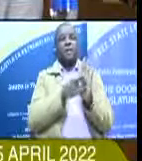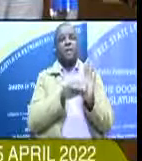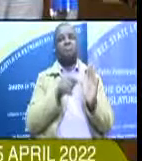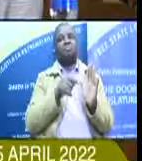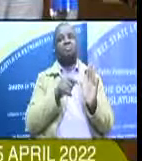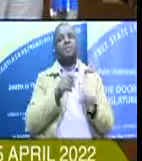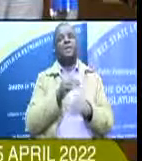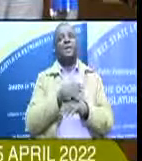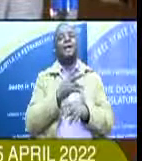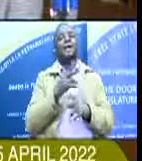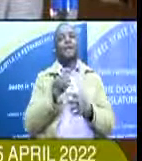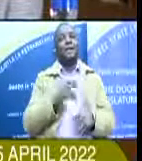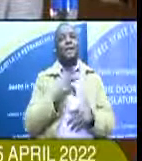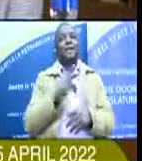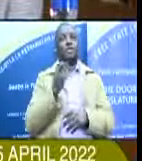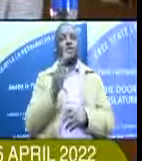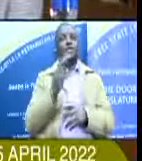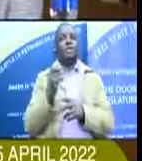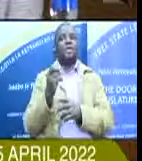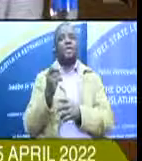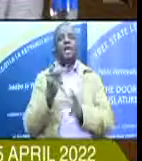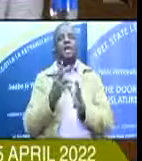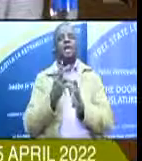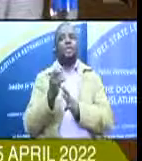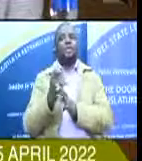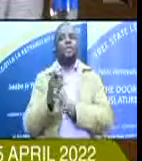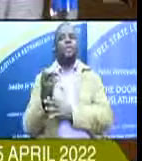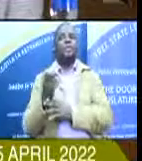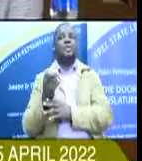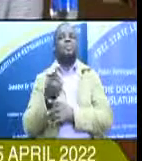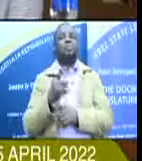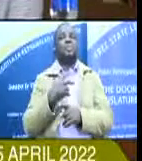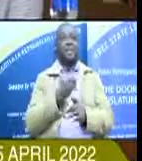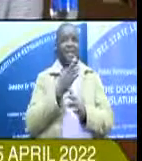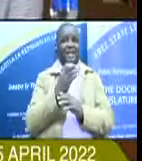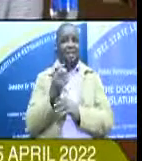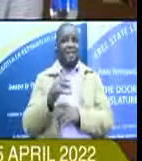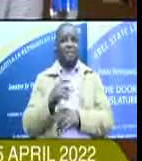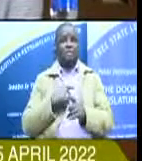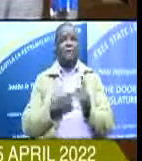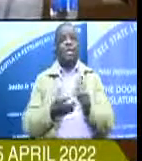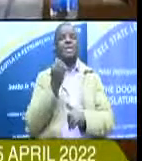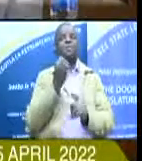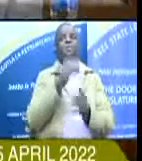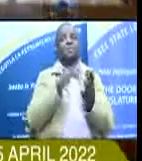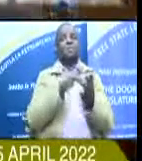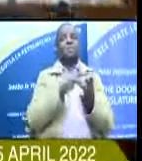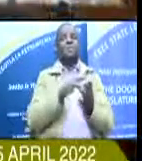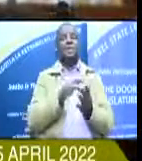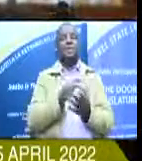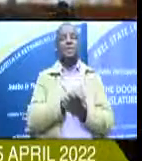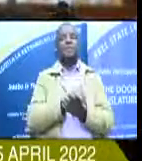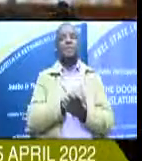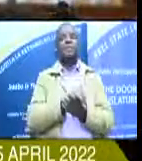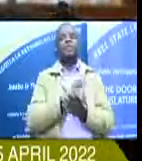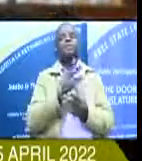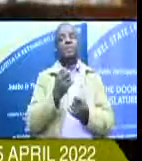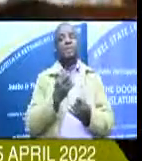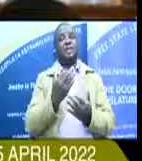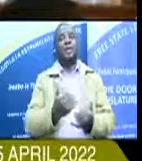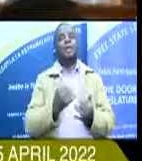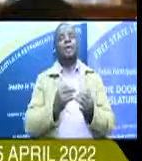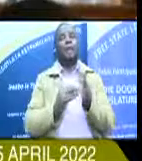started in 2019-2020, where 13% of the district hospital achieved the ideal status, which increased